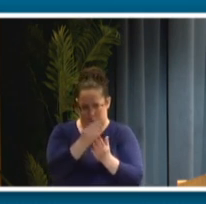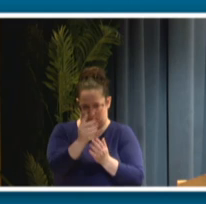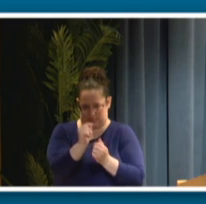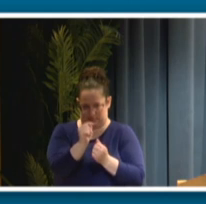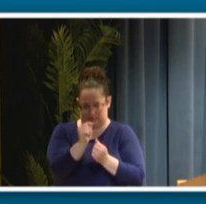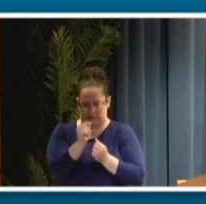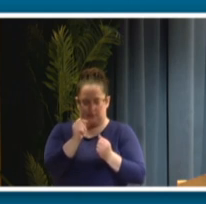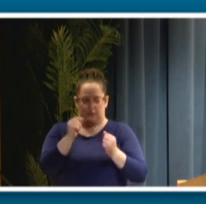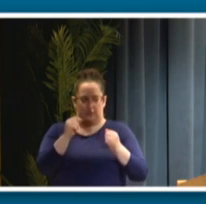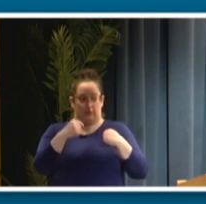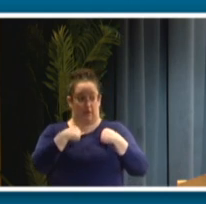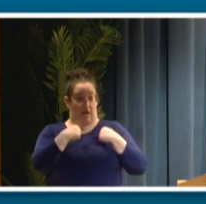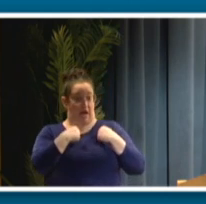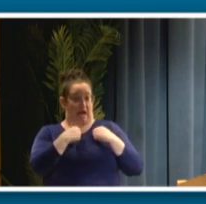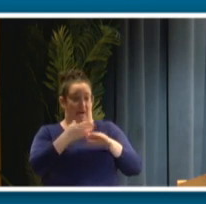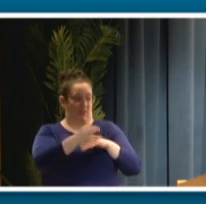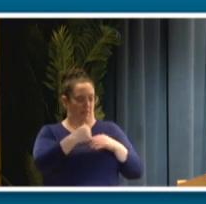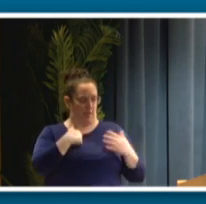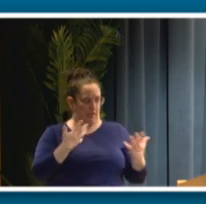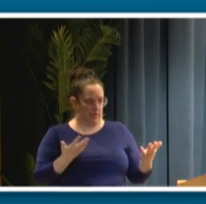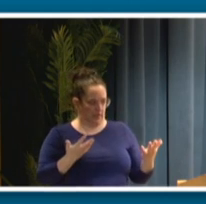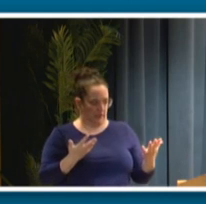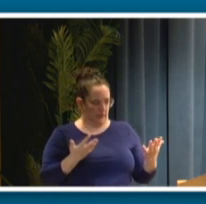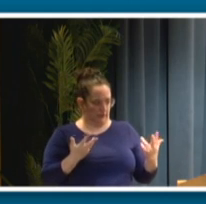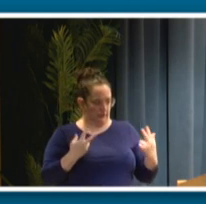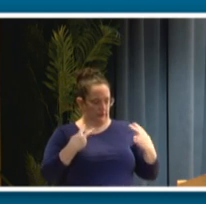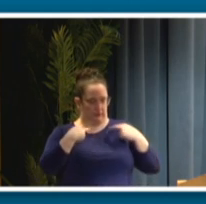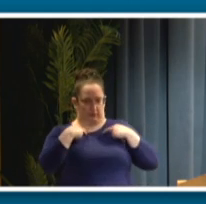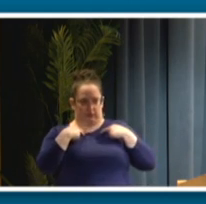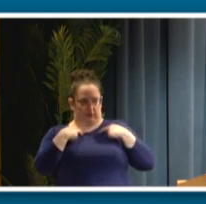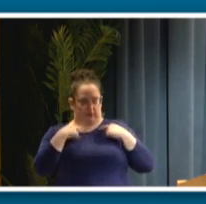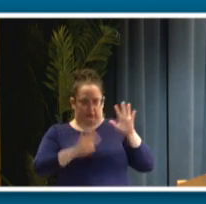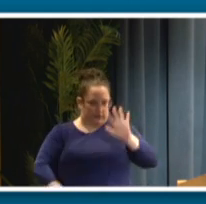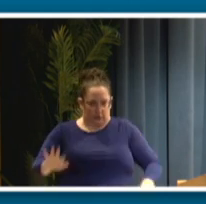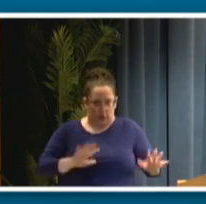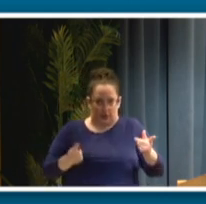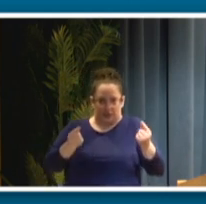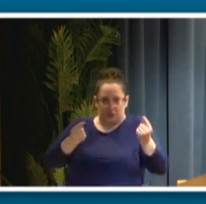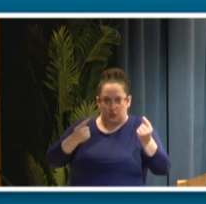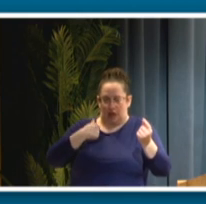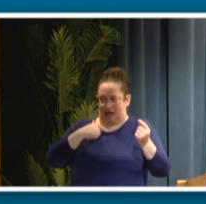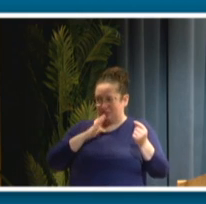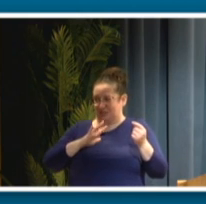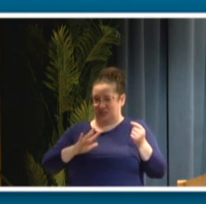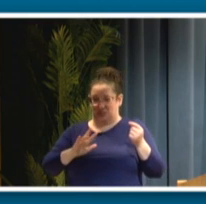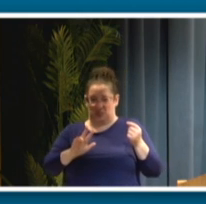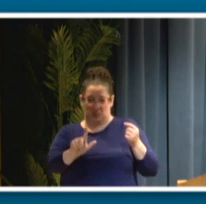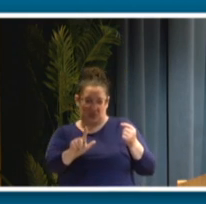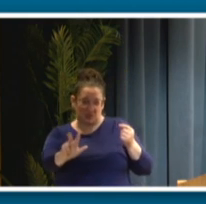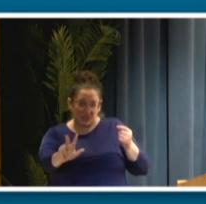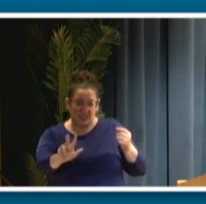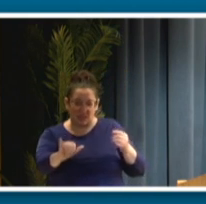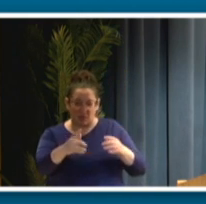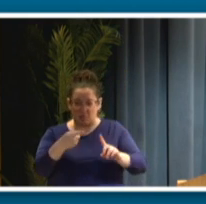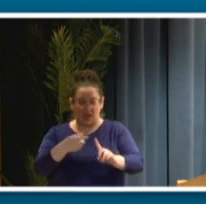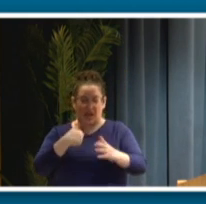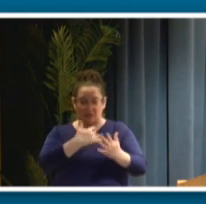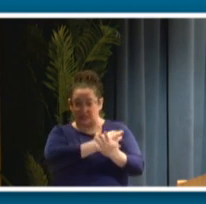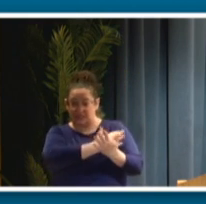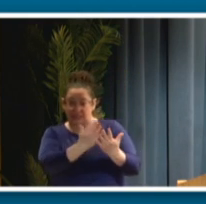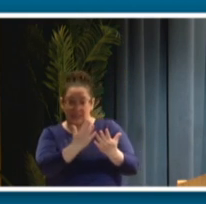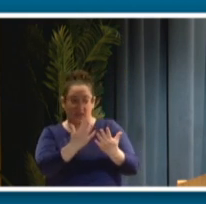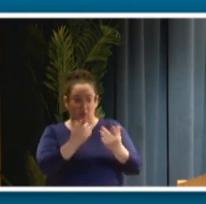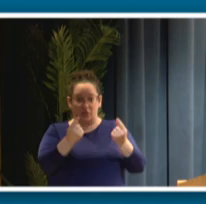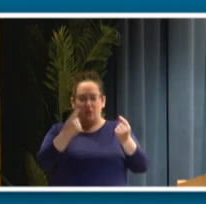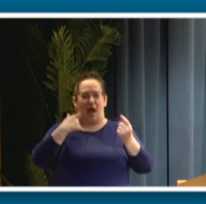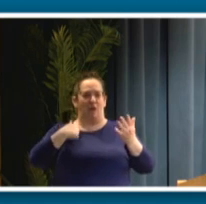after that trying to go to grad school because I was like, I don't know what I'm gonna do. I thought I was gonna be a famous writer. I was 23 at this point. And I was like, I thought I was gonna be, you know, in my mind, writers were